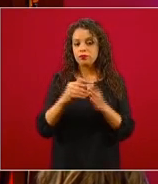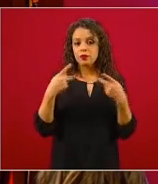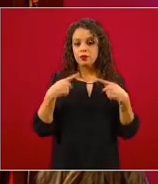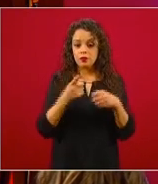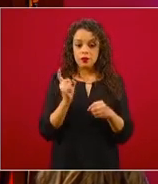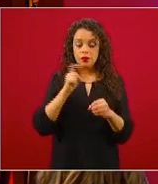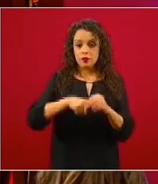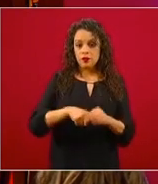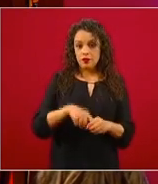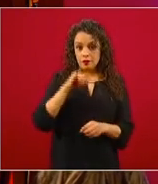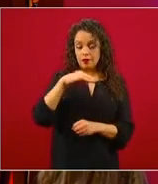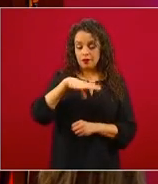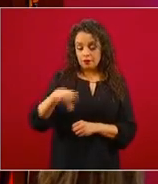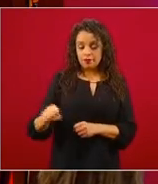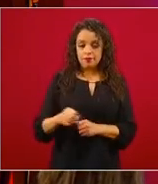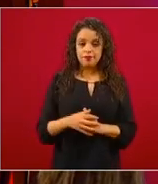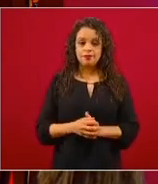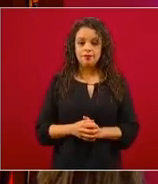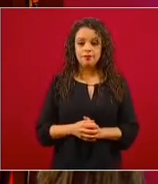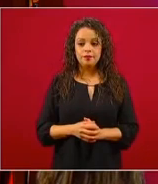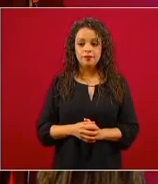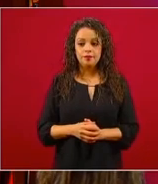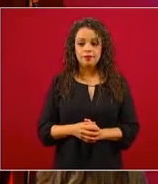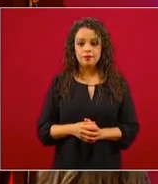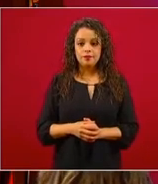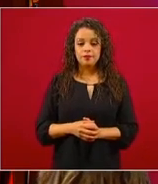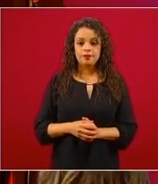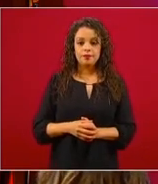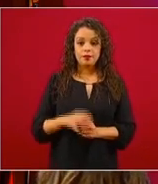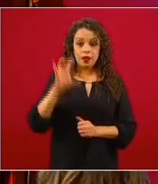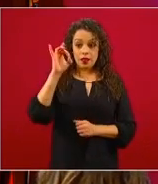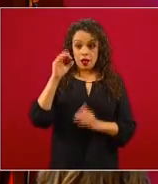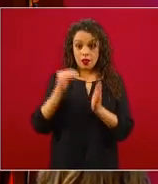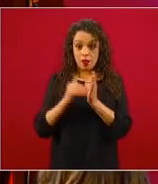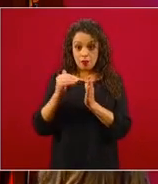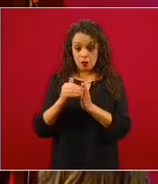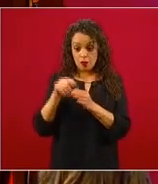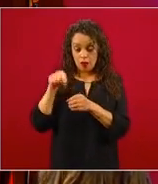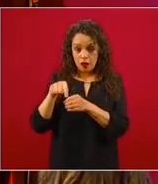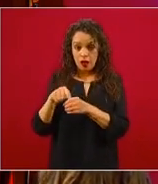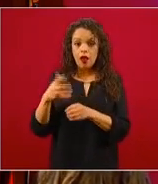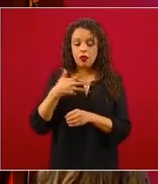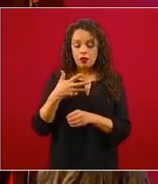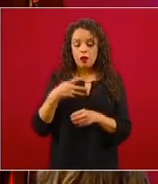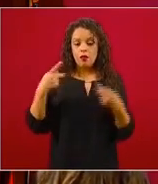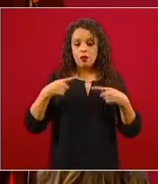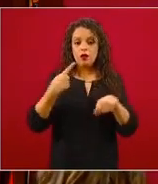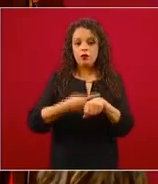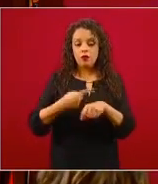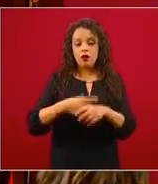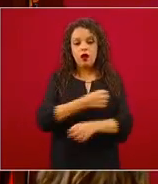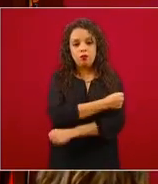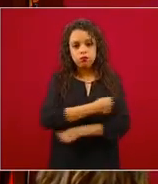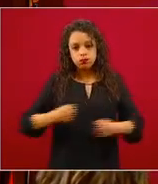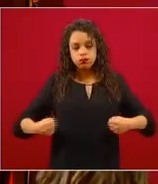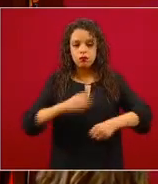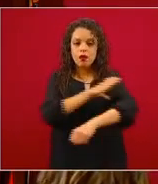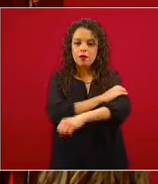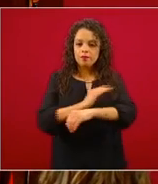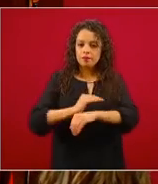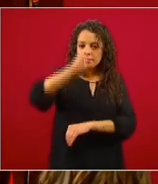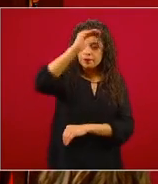Institute. We could have up to 30,000 people who are eligible for care in the public health system. They could